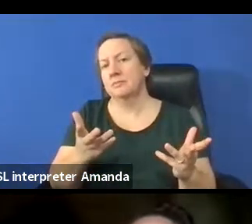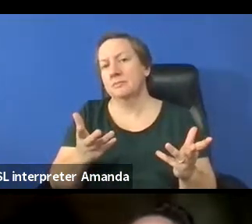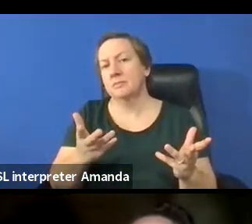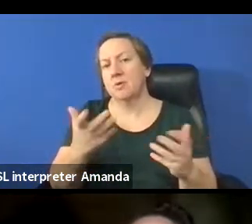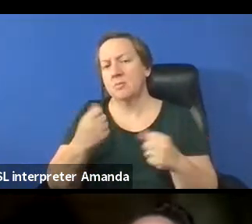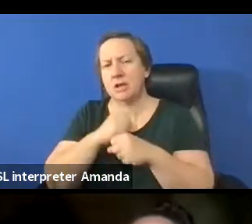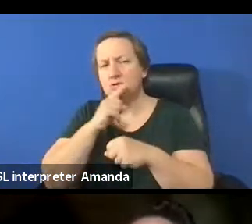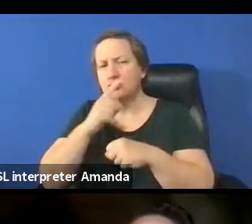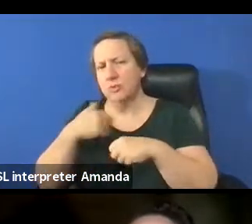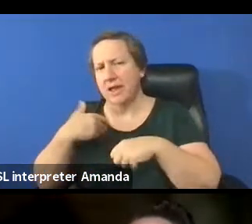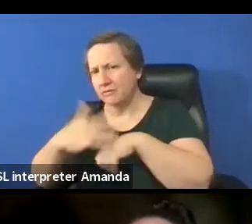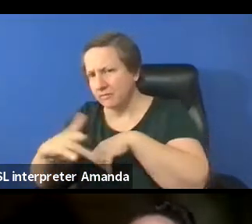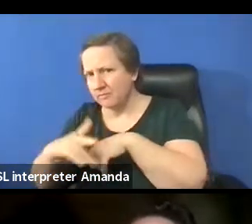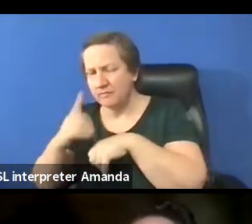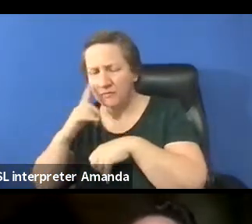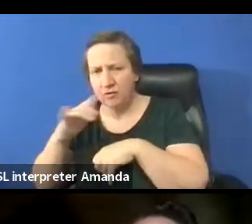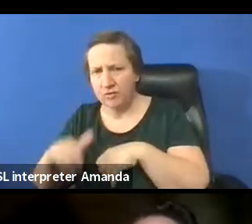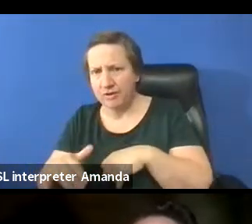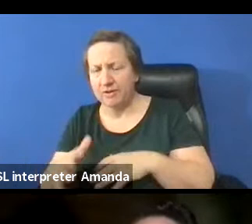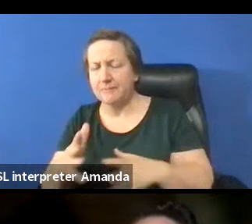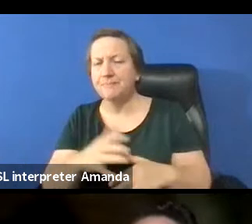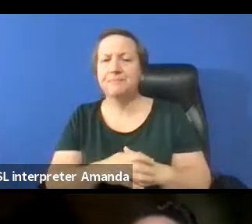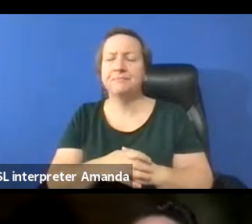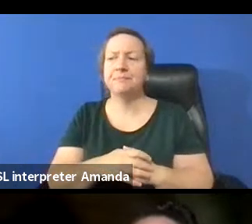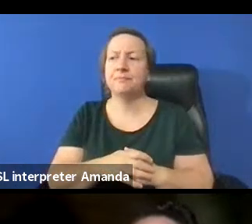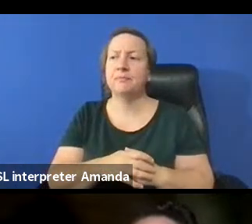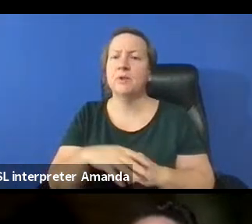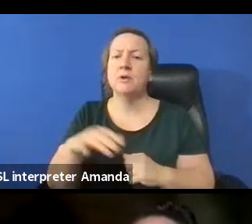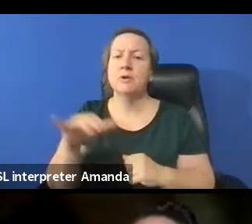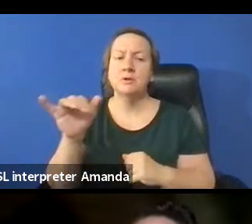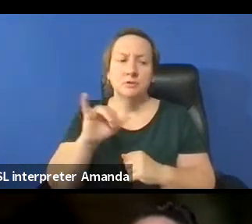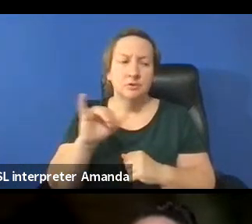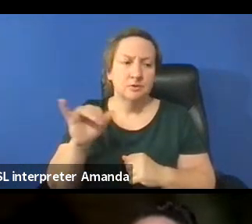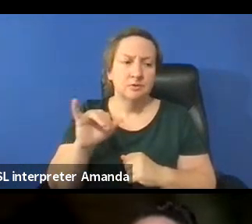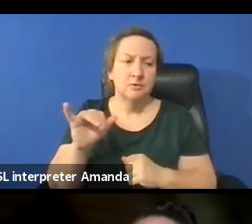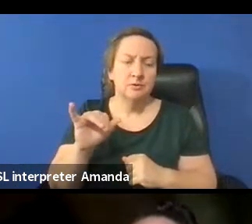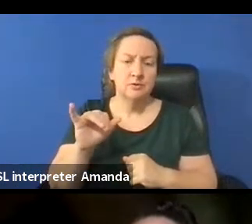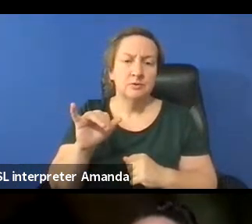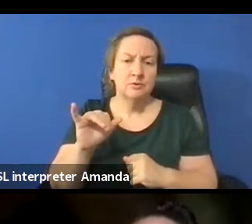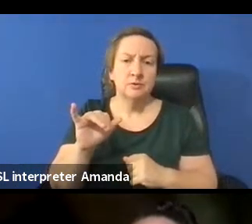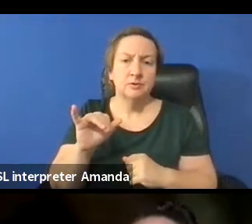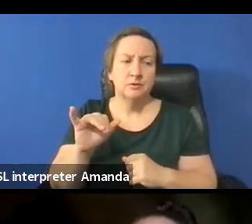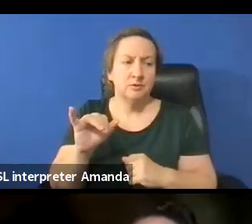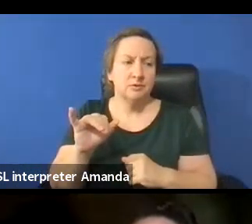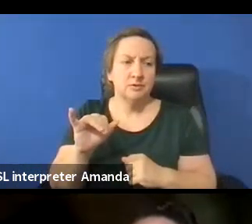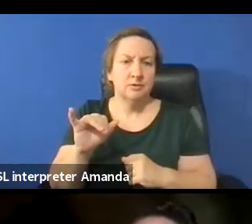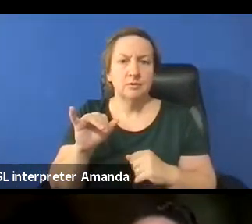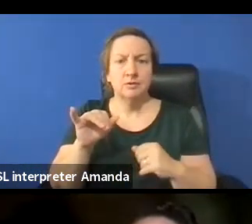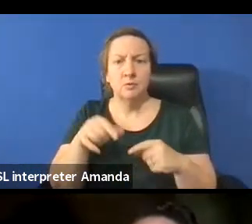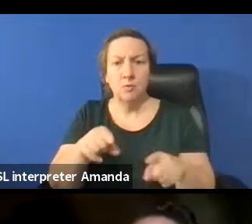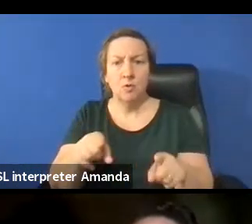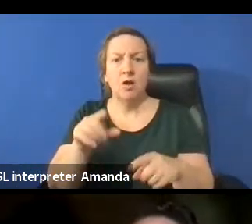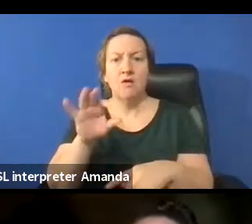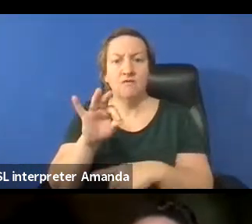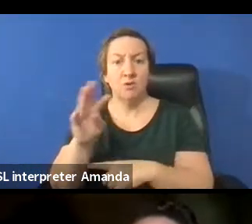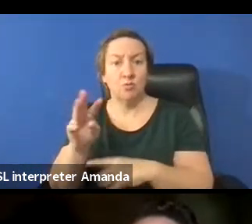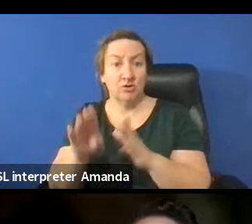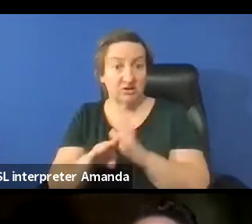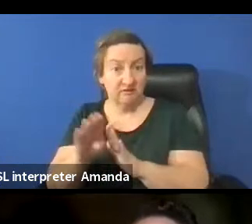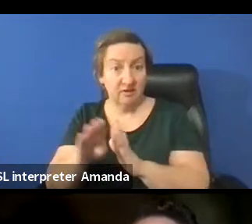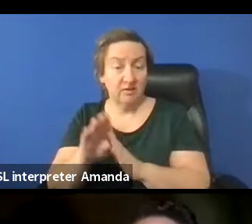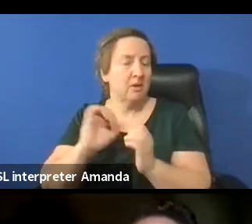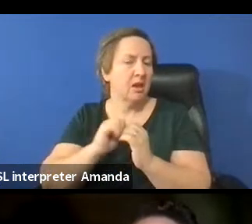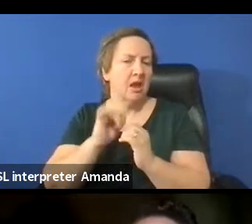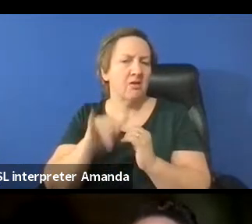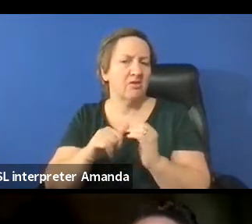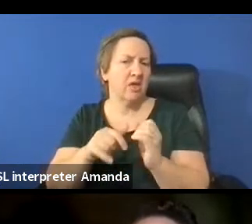that. And then also, I guess, as the framework is being developed, how is it